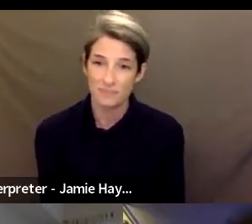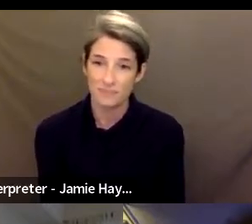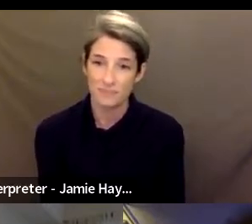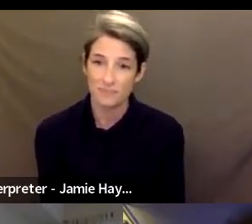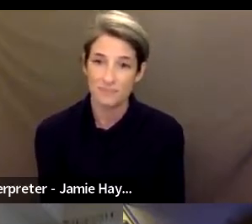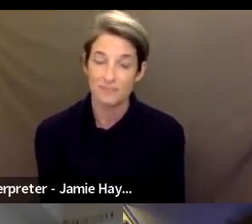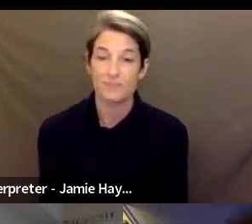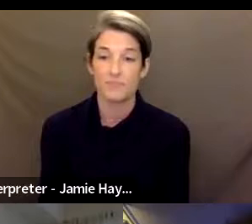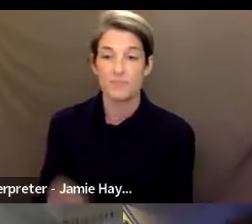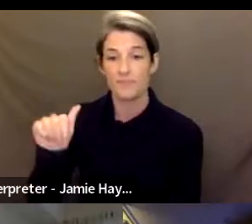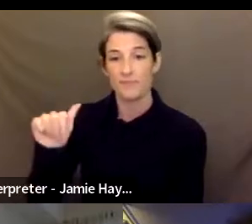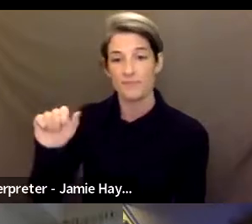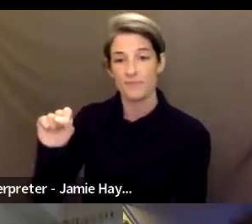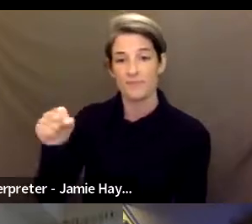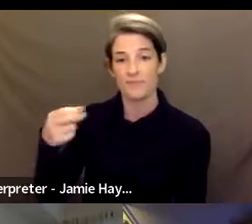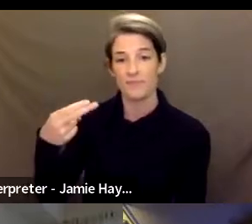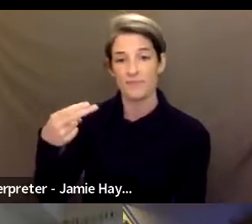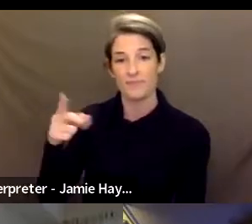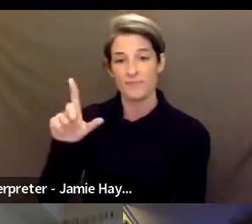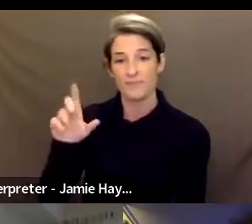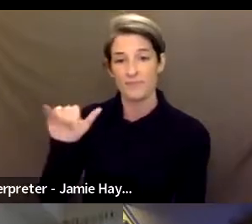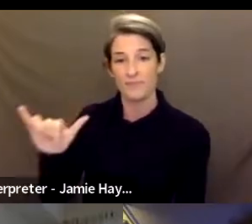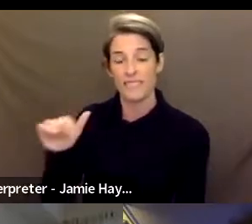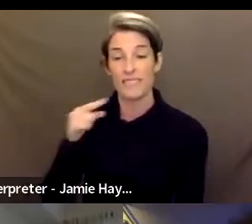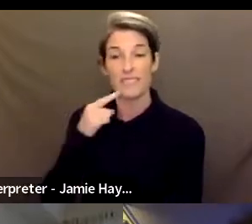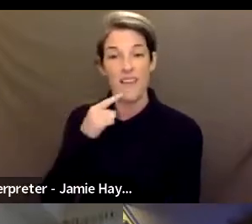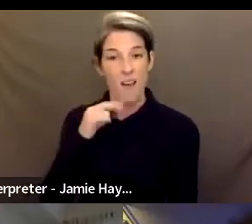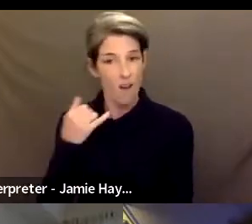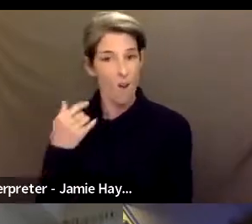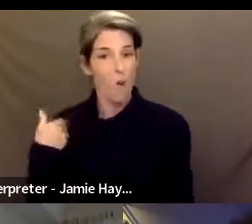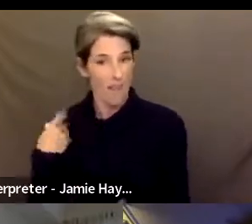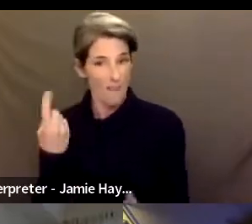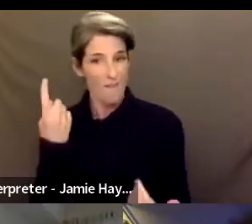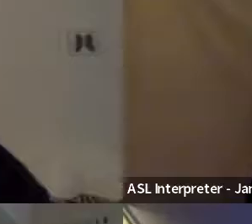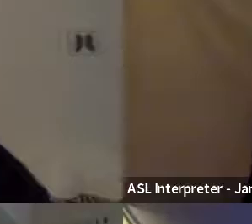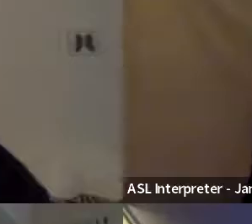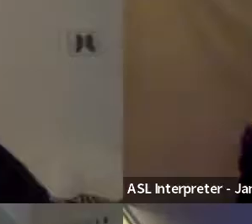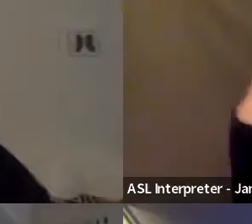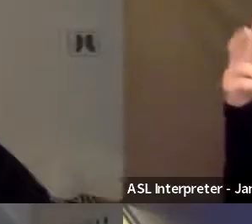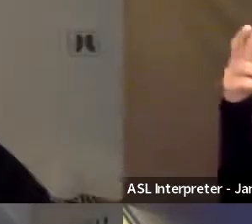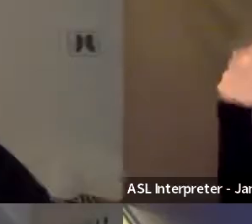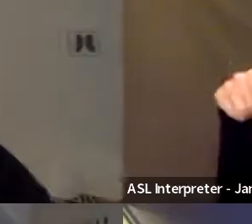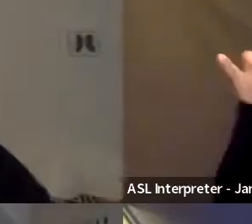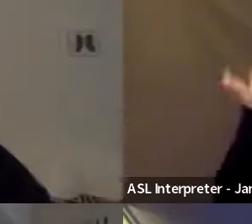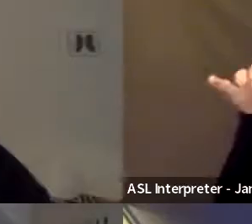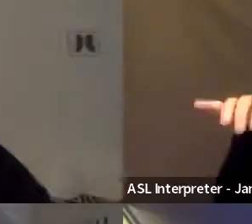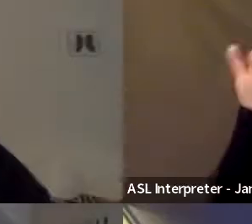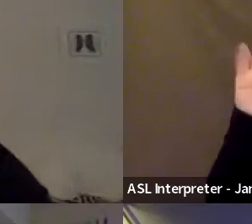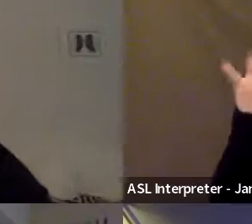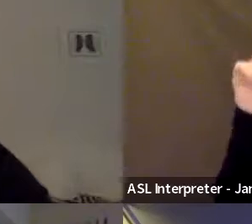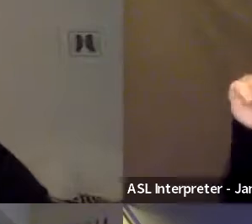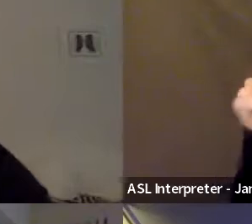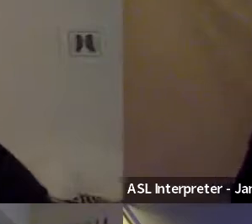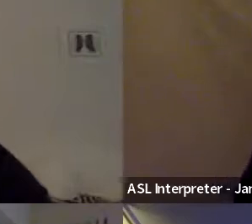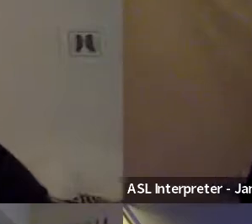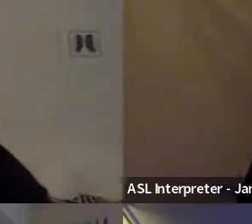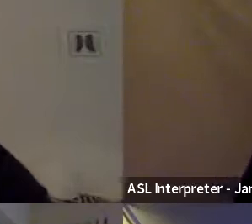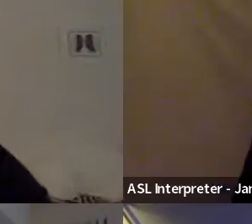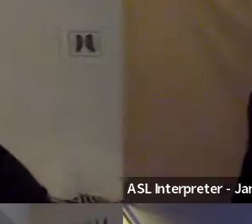All right, we got one, and I think it's in the chat, but I'm going to read it out loud. I'm curious how you connect with